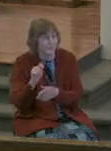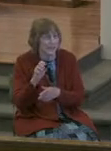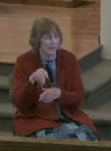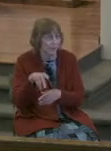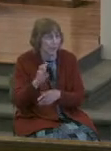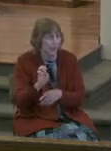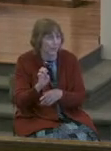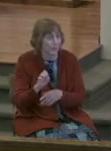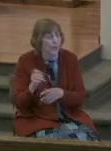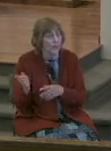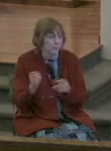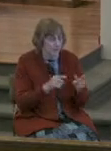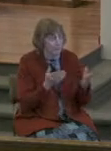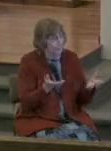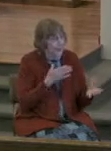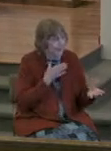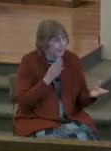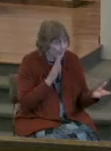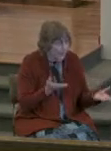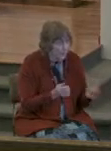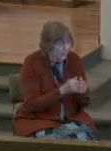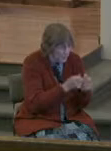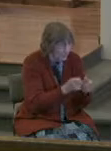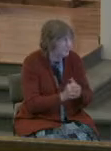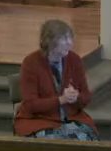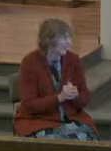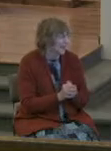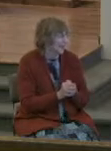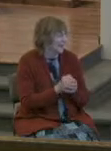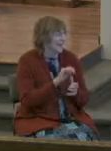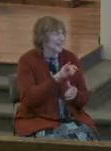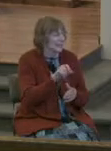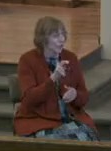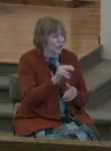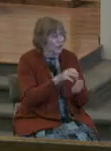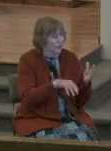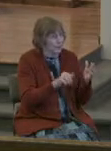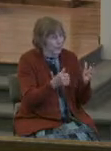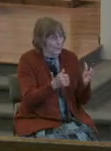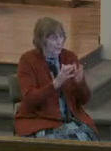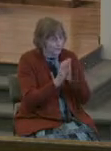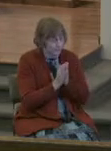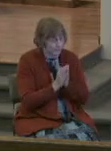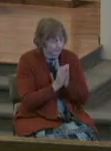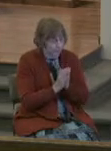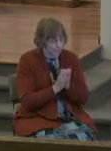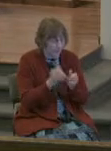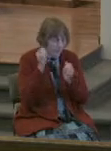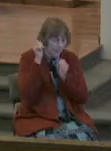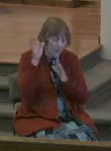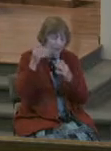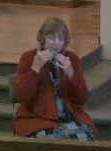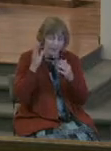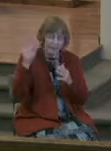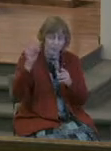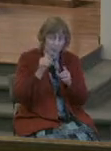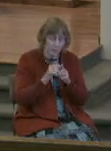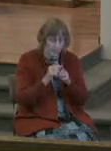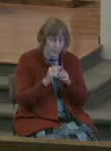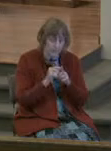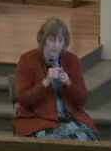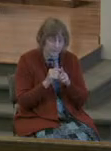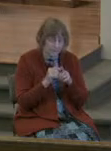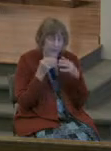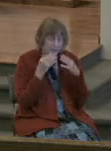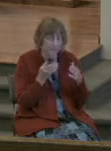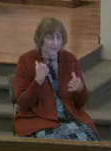here. John chapter 10, verse 10, we'll pray and get started. Father, I thank you for your word. I thank you, Lord, for